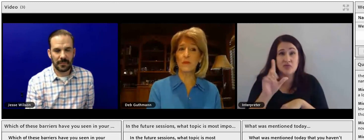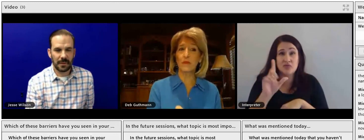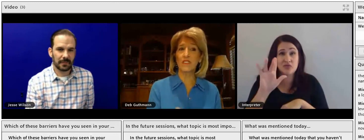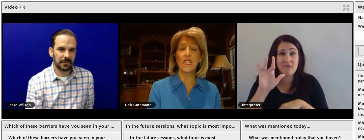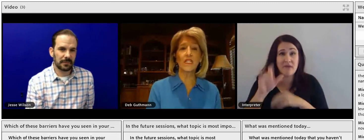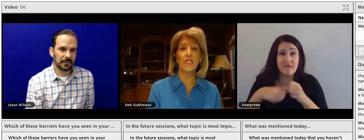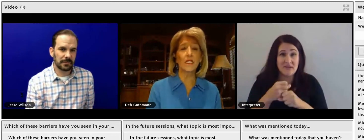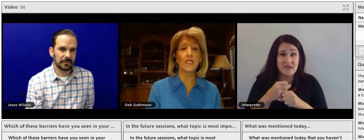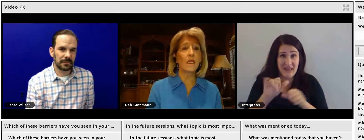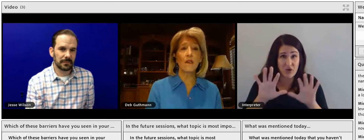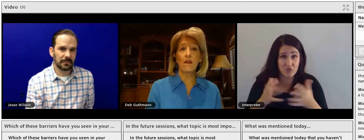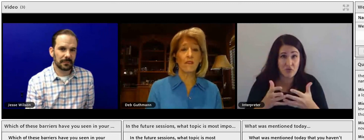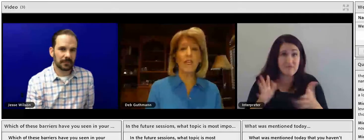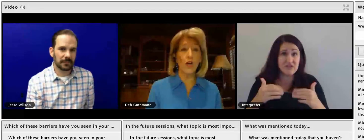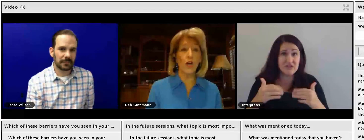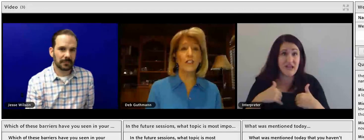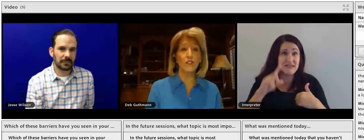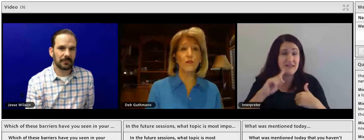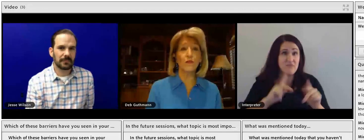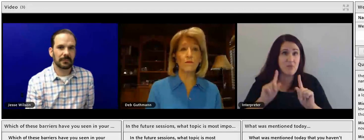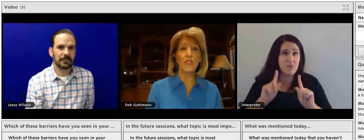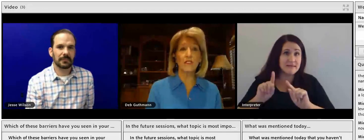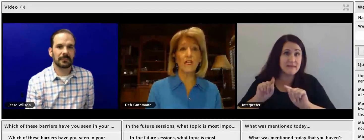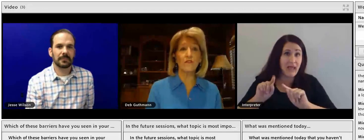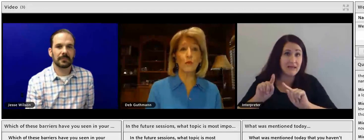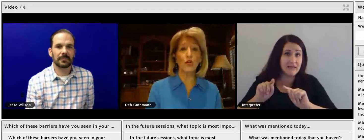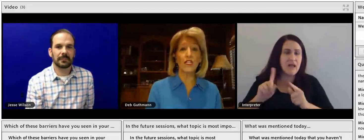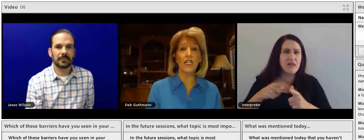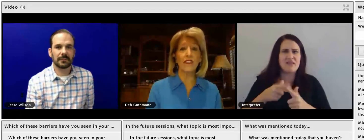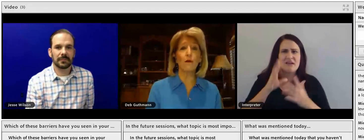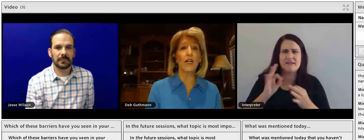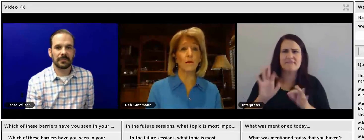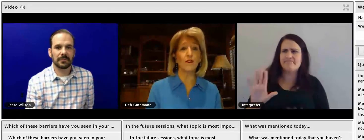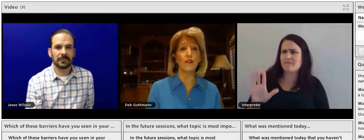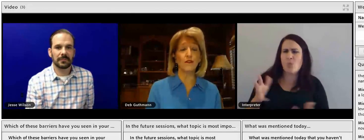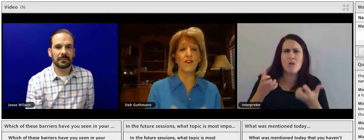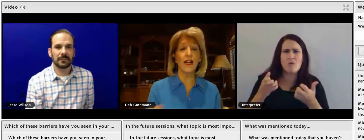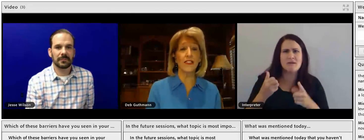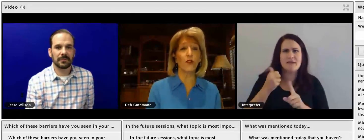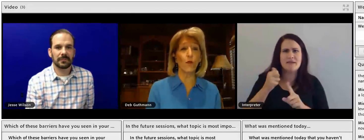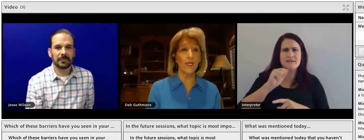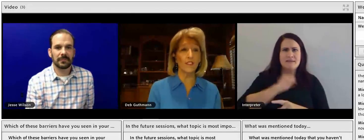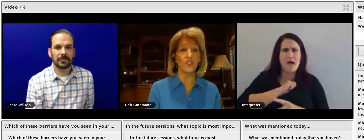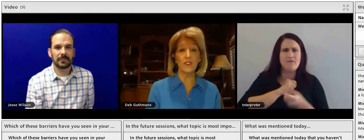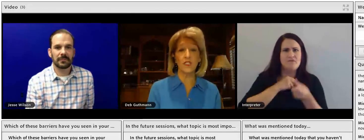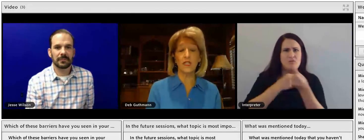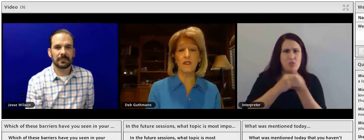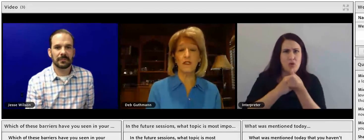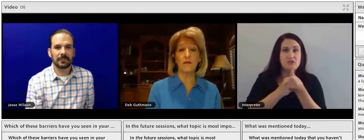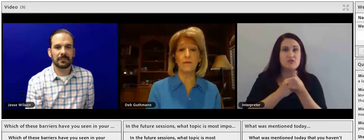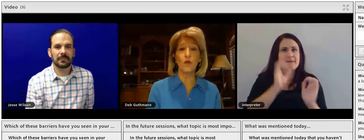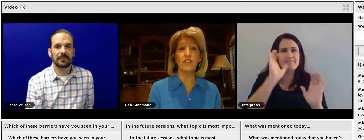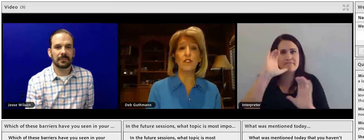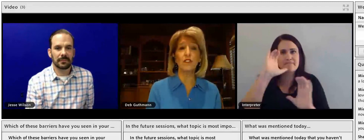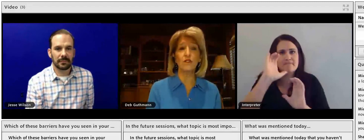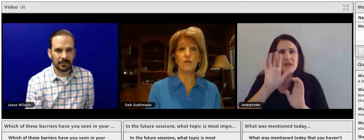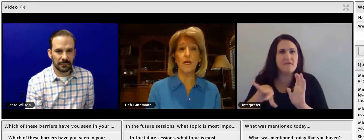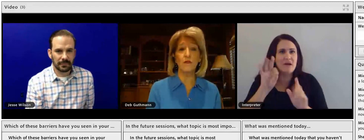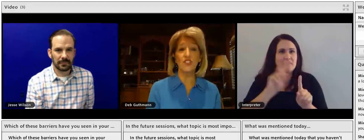group has had deaf people attending it, they wanted to be self-supporting, and they were able to find different ways, just